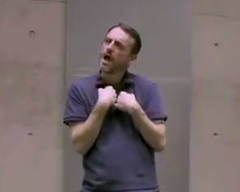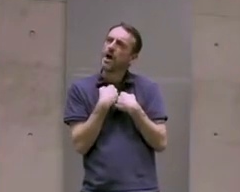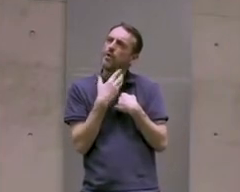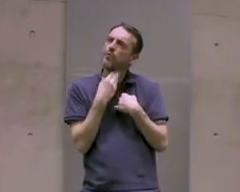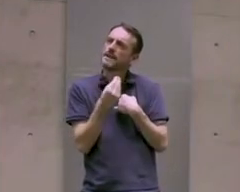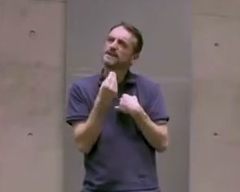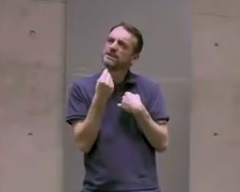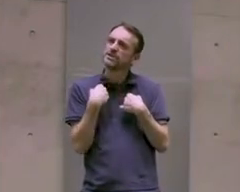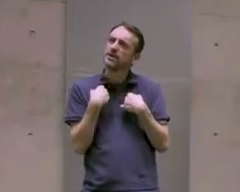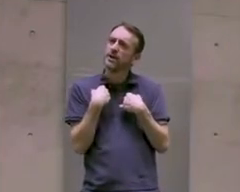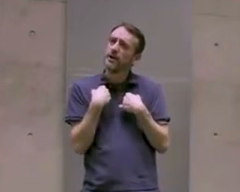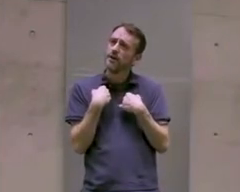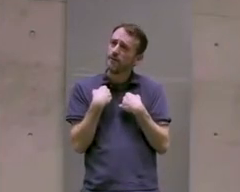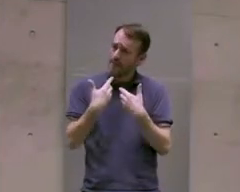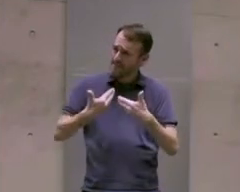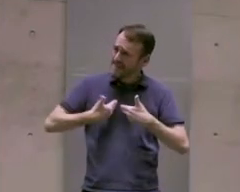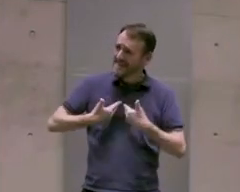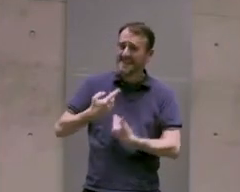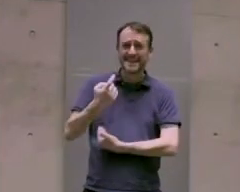came easier to me.